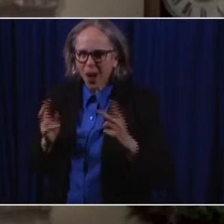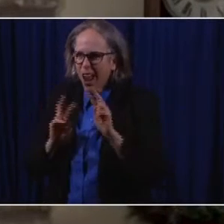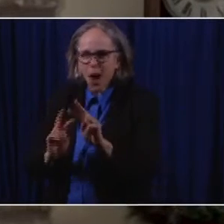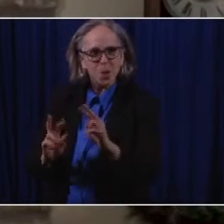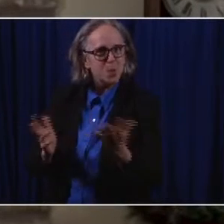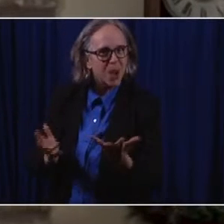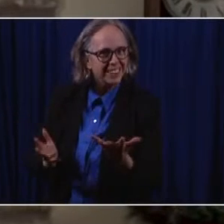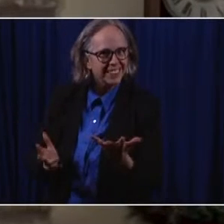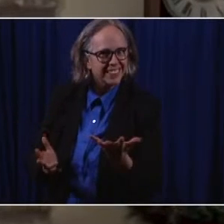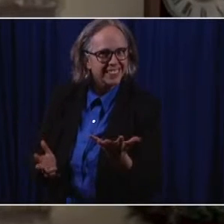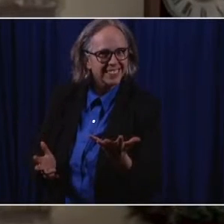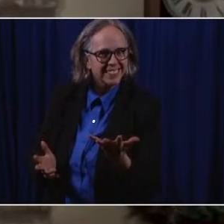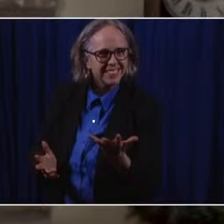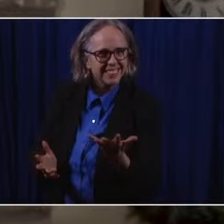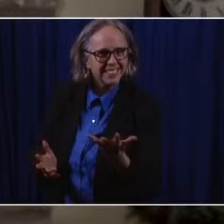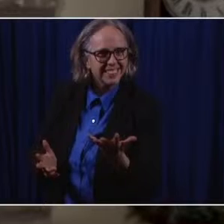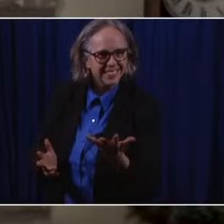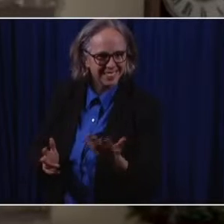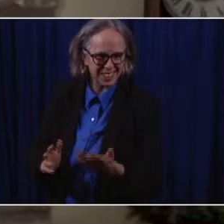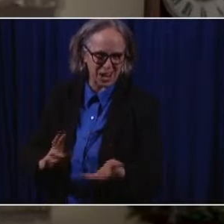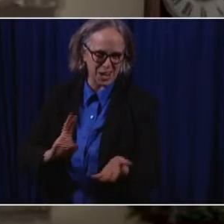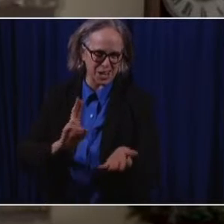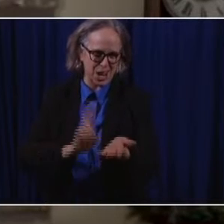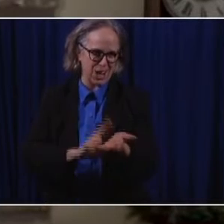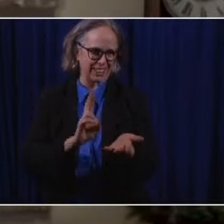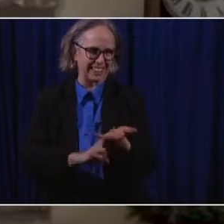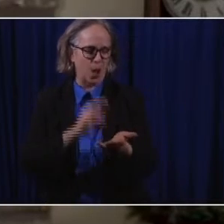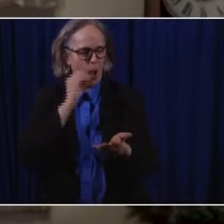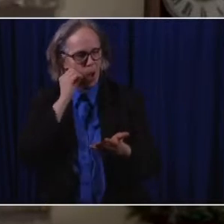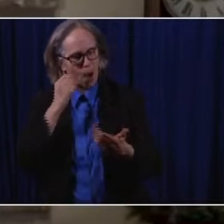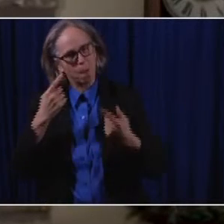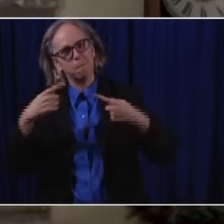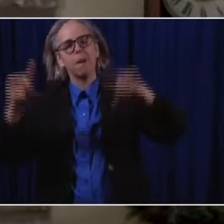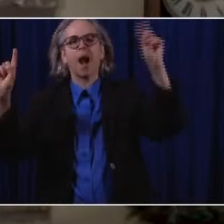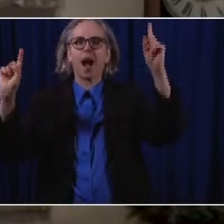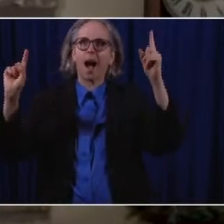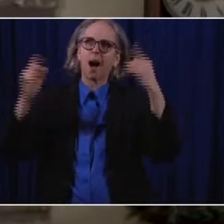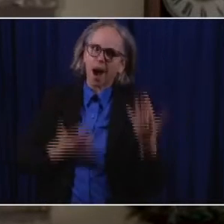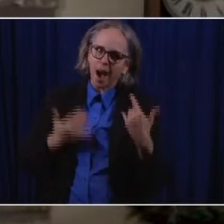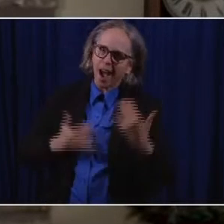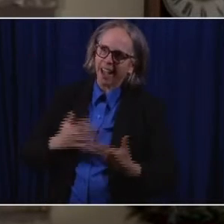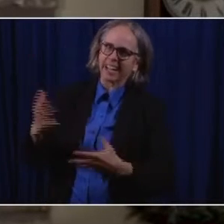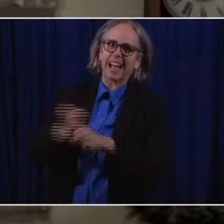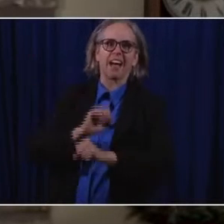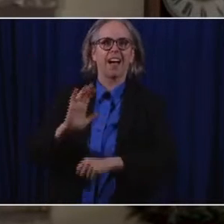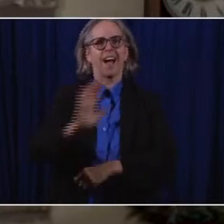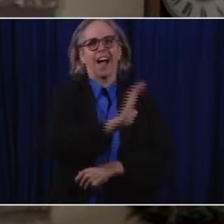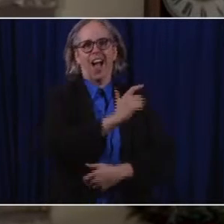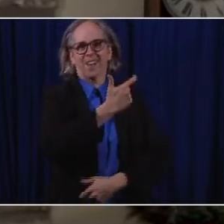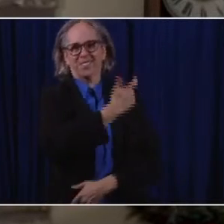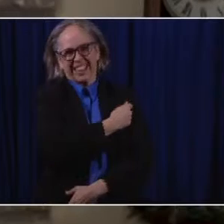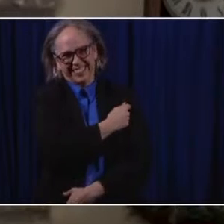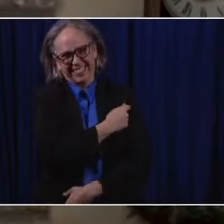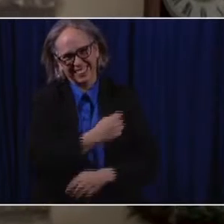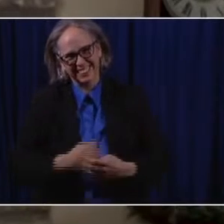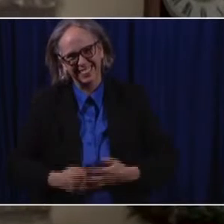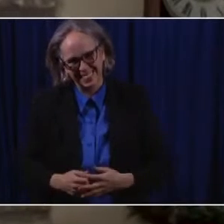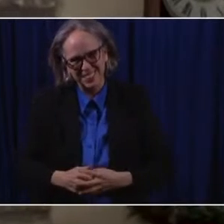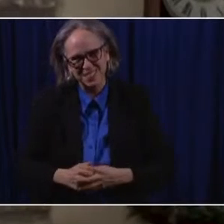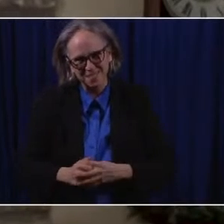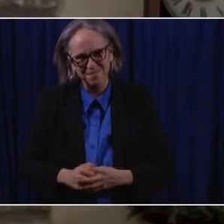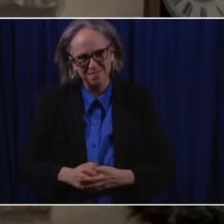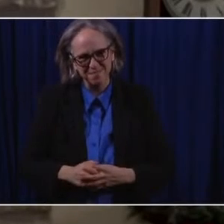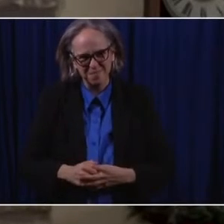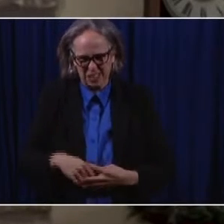vaccination of people in nursing homes and people who work in nursing homes. We've lost a large number of people